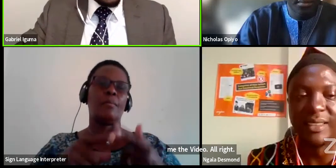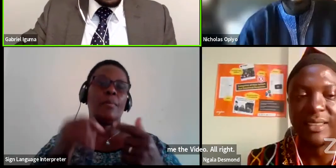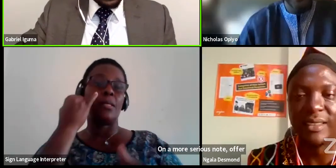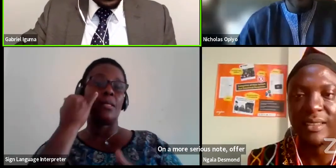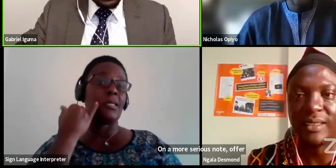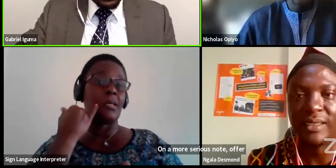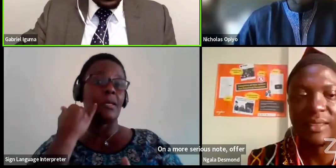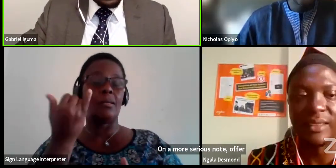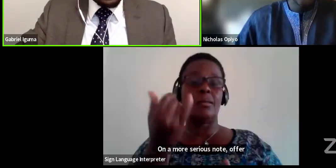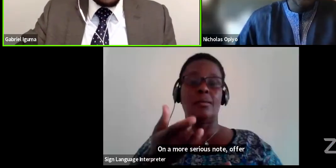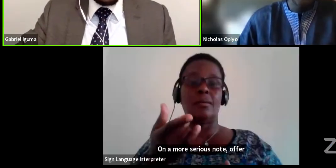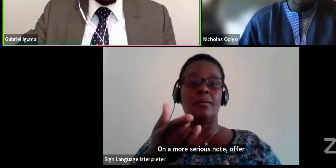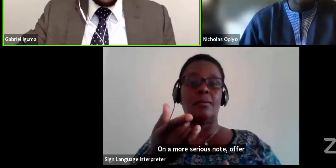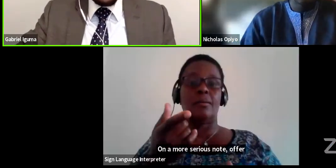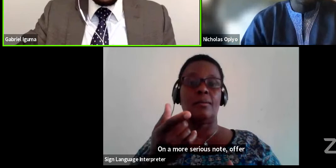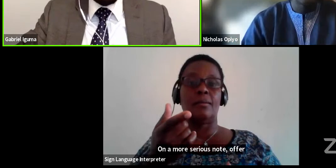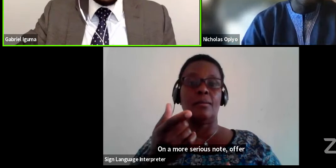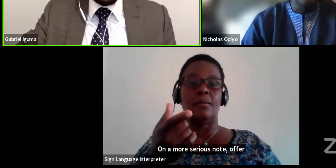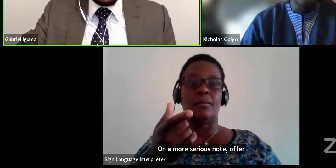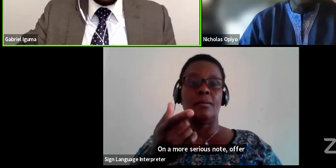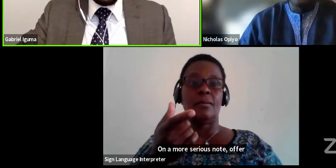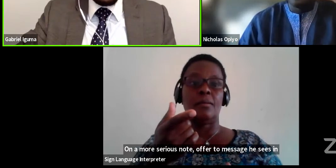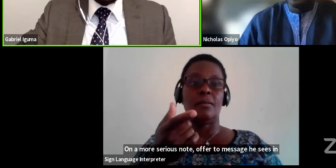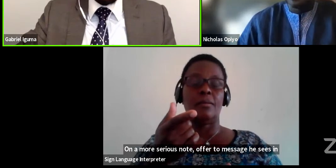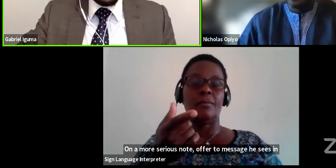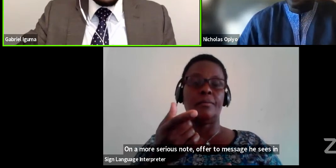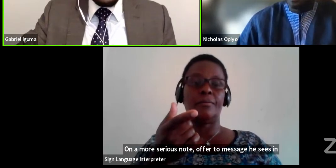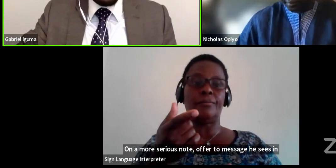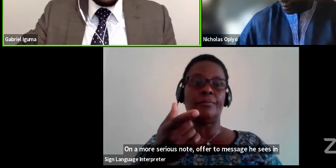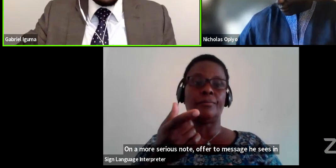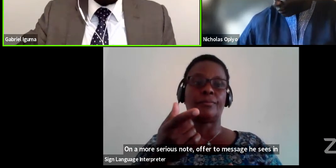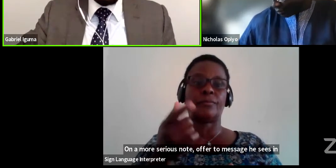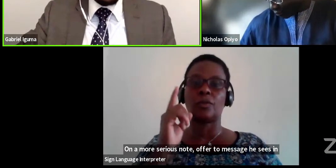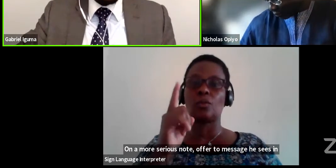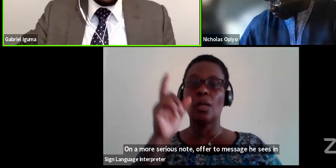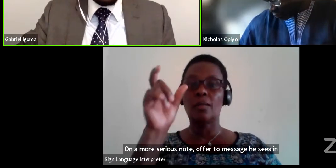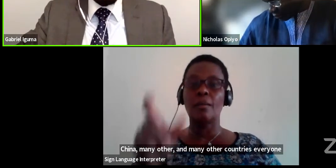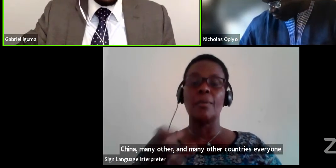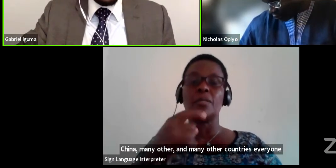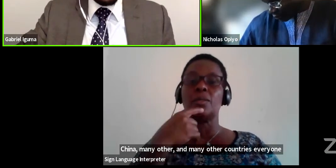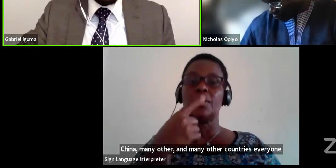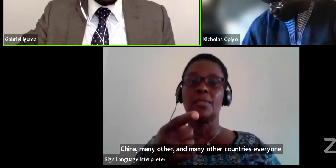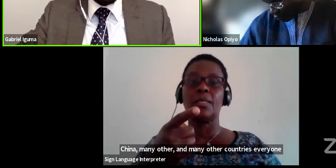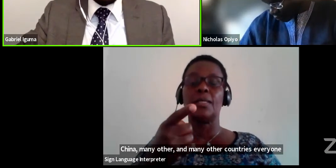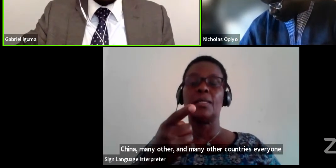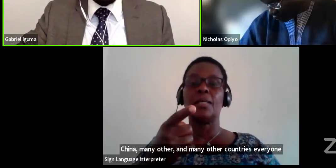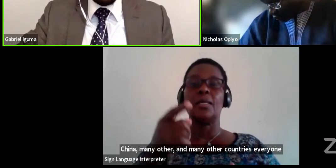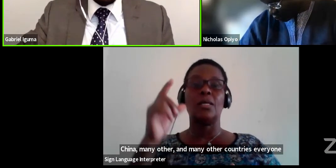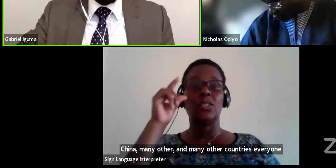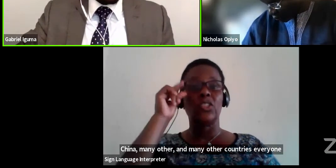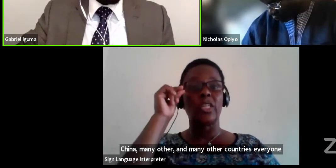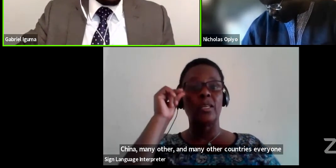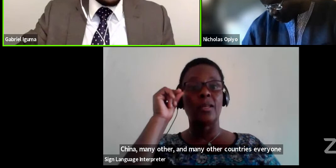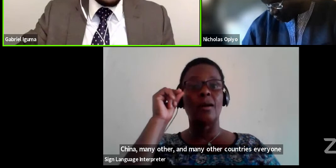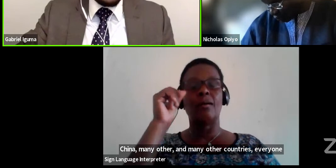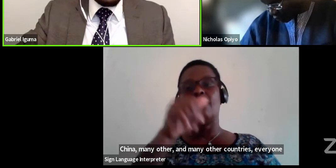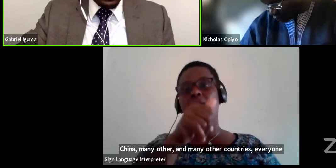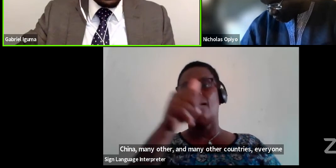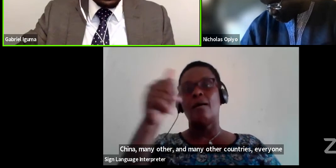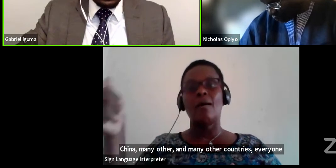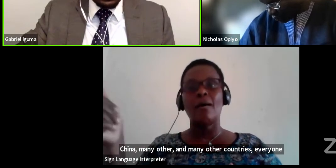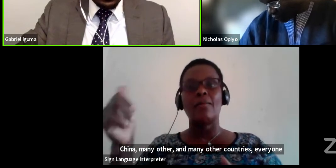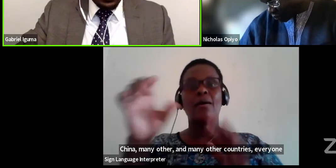Arthur Tumwesije says in China, many other countries, everyone is being monitored using CCTV and